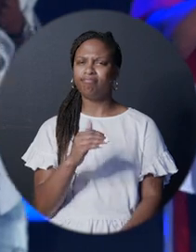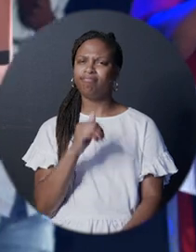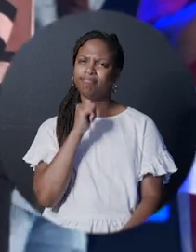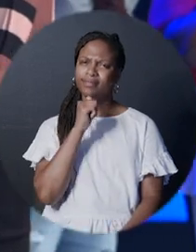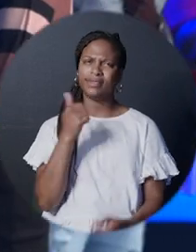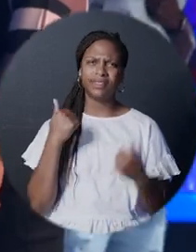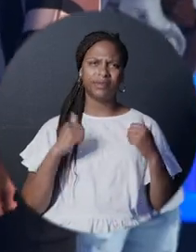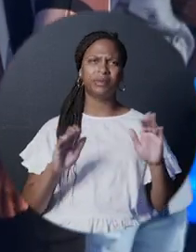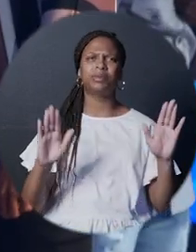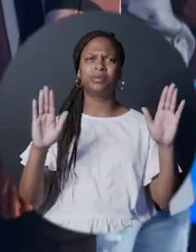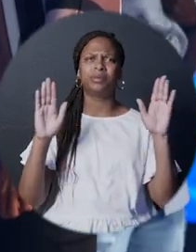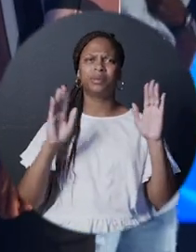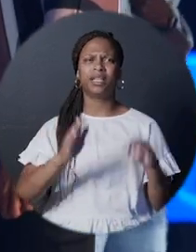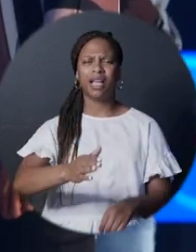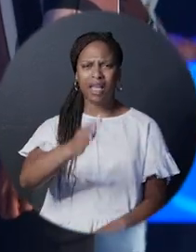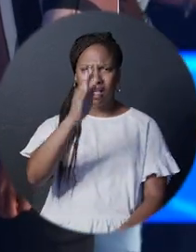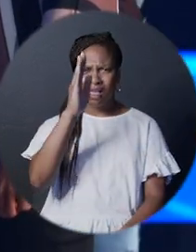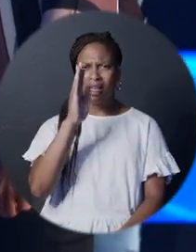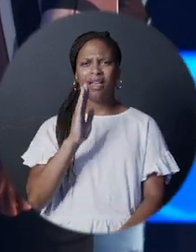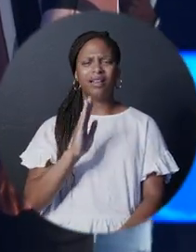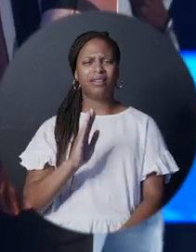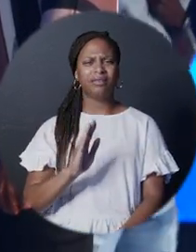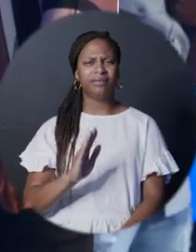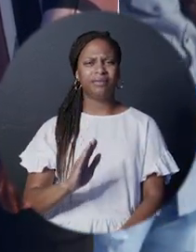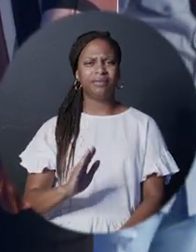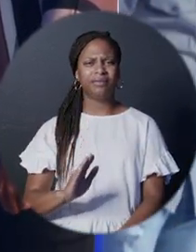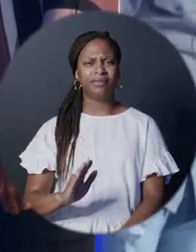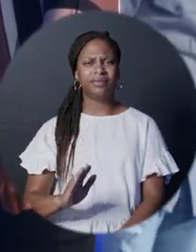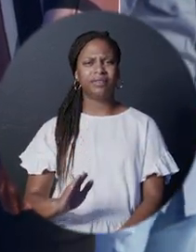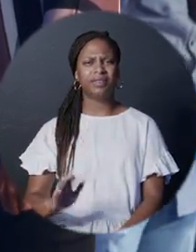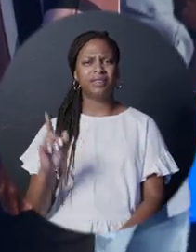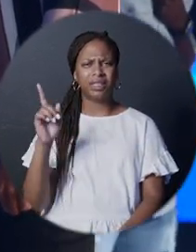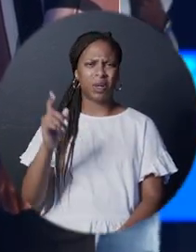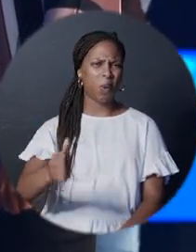Singing, on, don't give up on God.